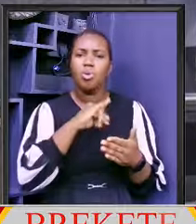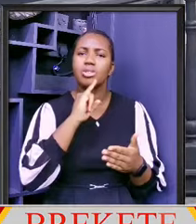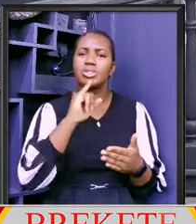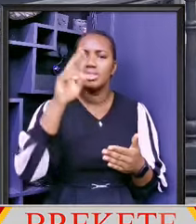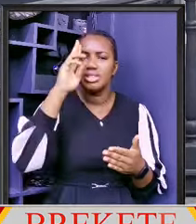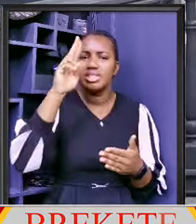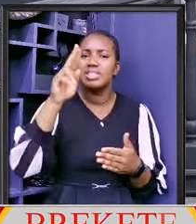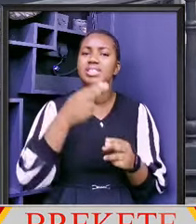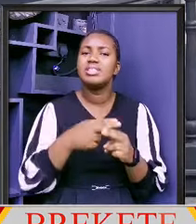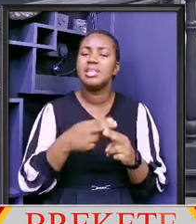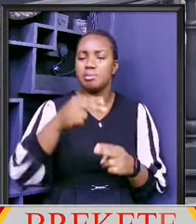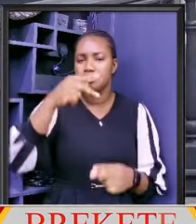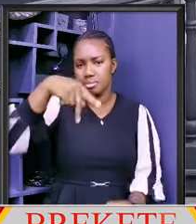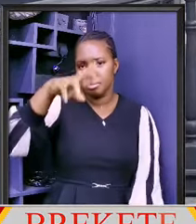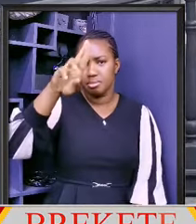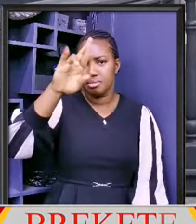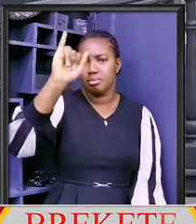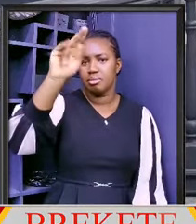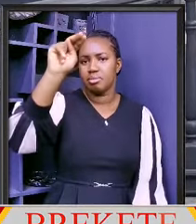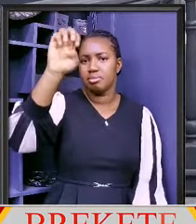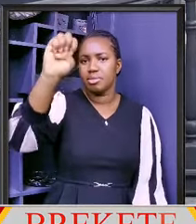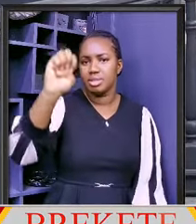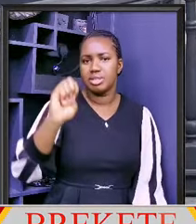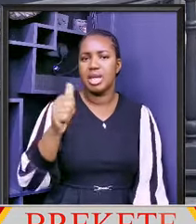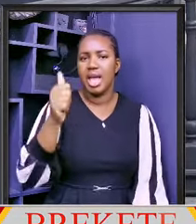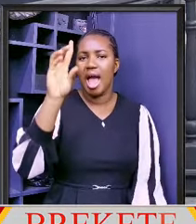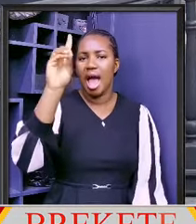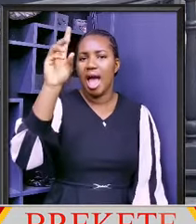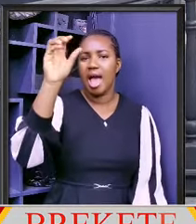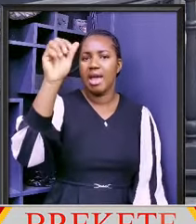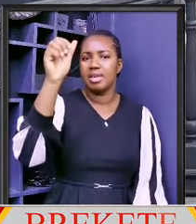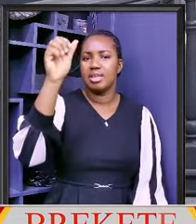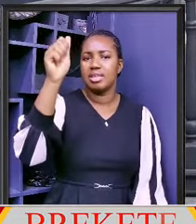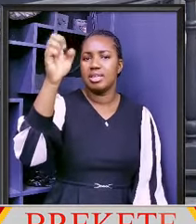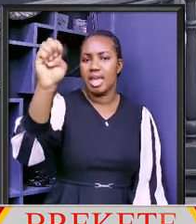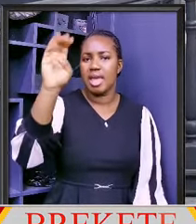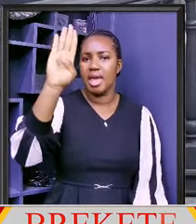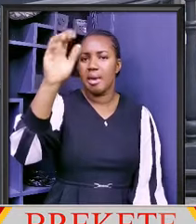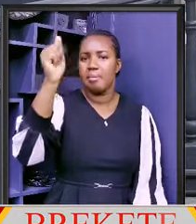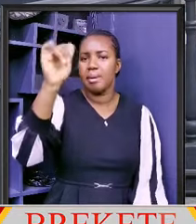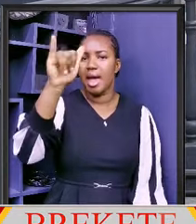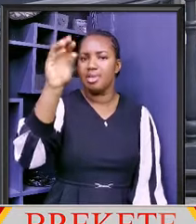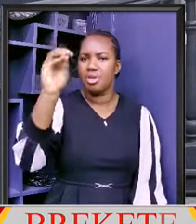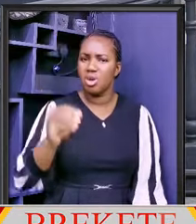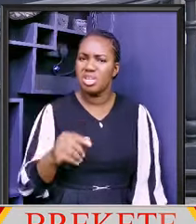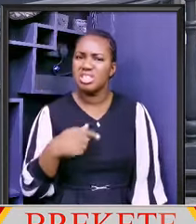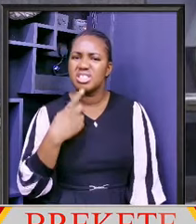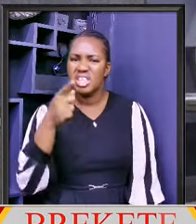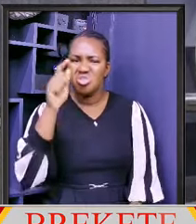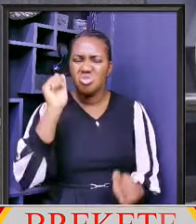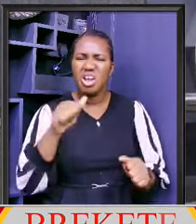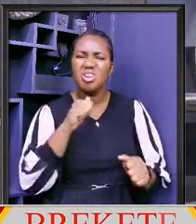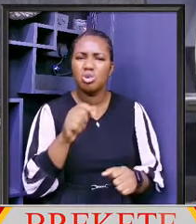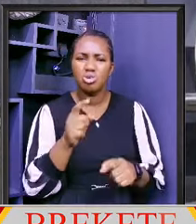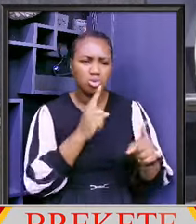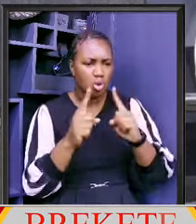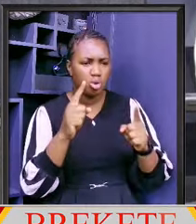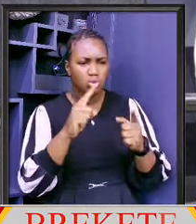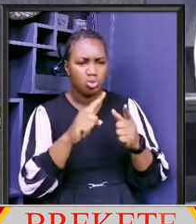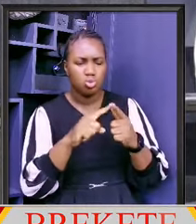name? Prince Samsidin Adebayo Akpelogu. He tell you, say, you can't look at his face and tell him that. And talk to him like